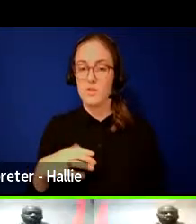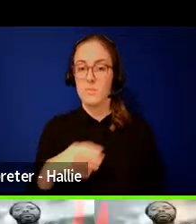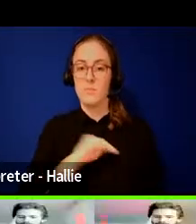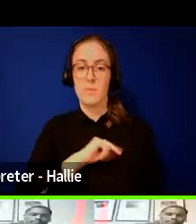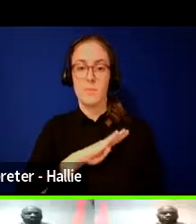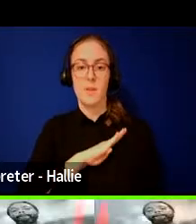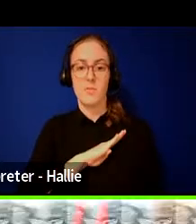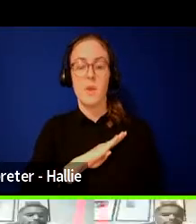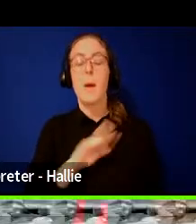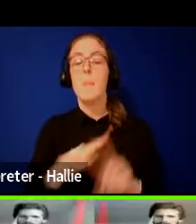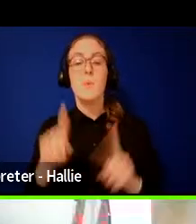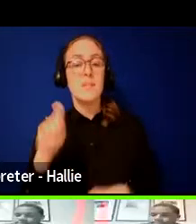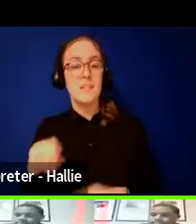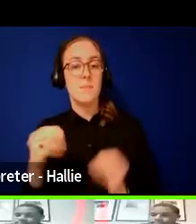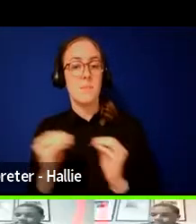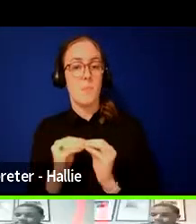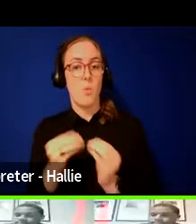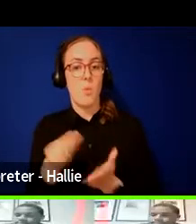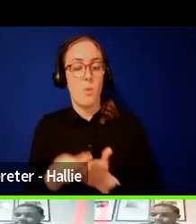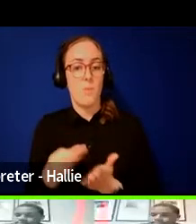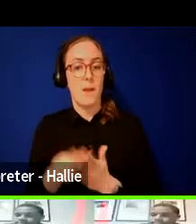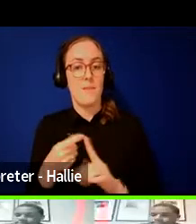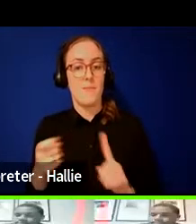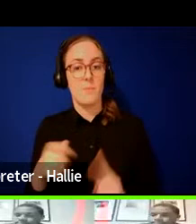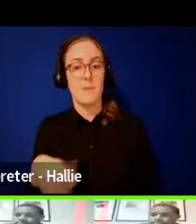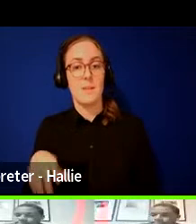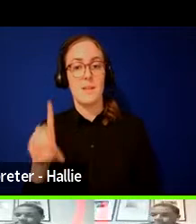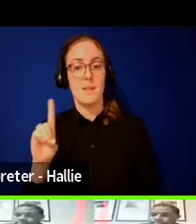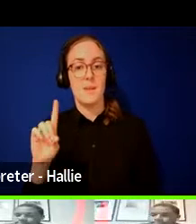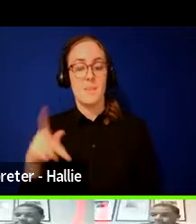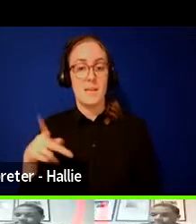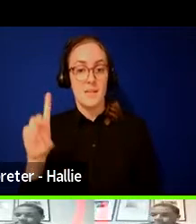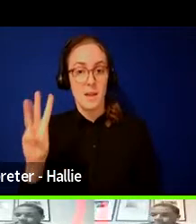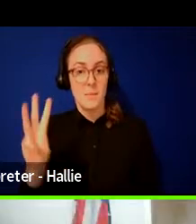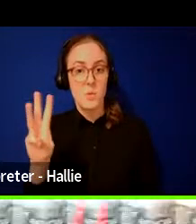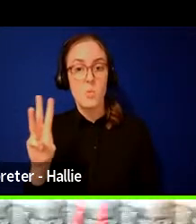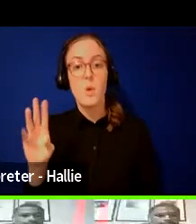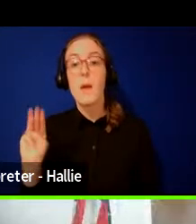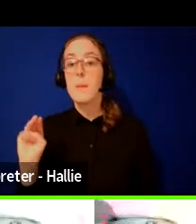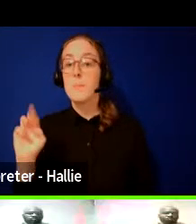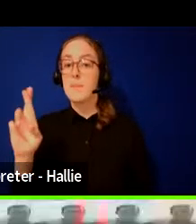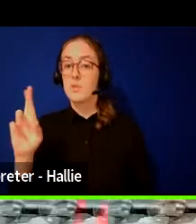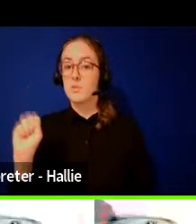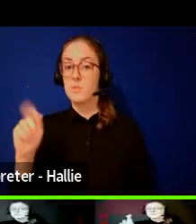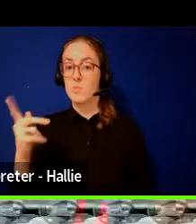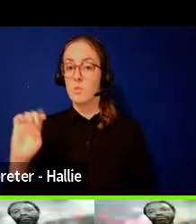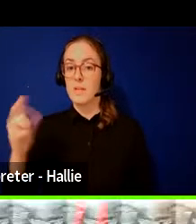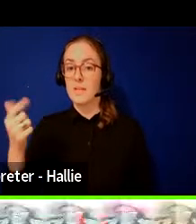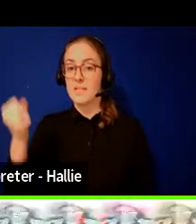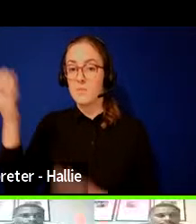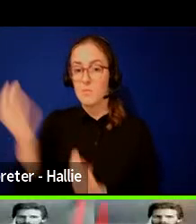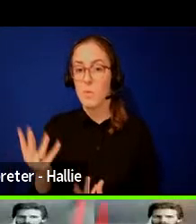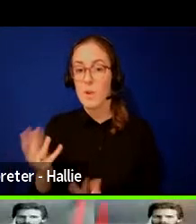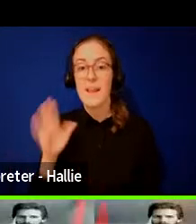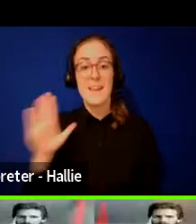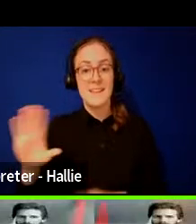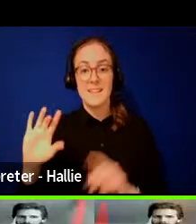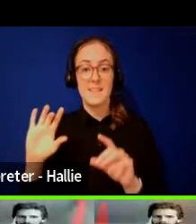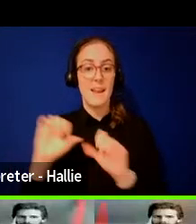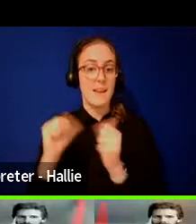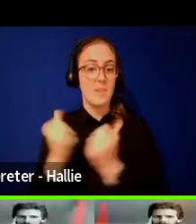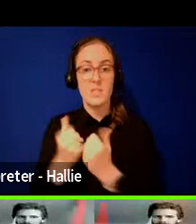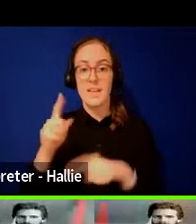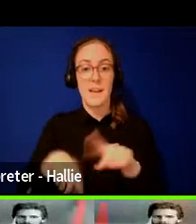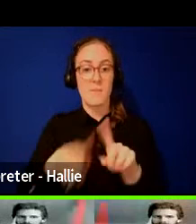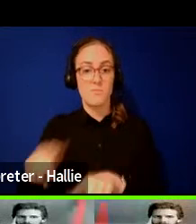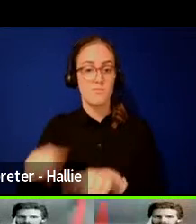DPW. Mr. Spriggs is telling people, that his agency cannot respond adequately because we can't switch